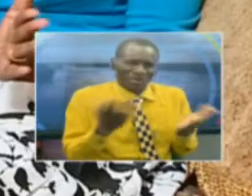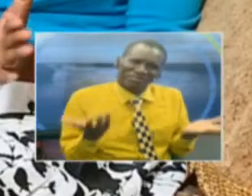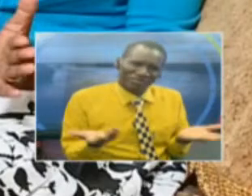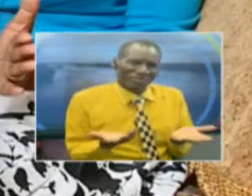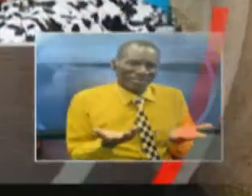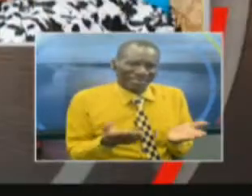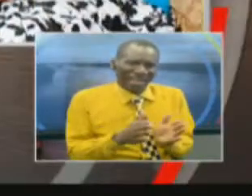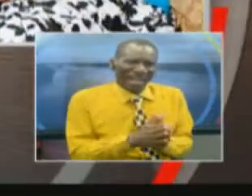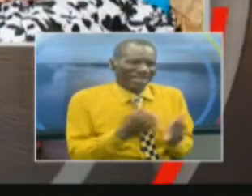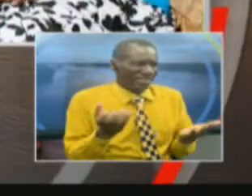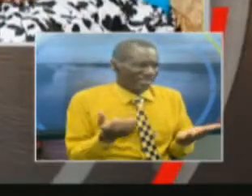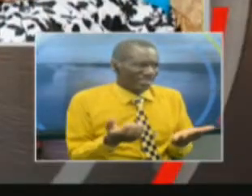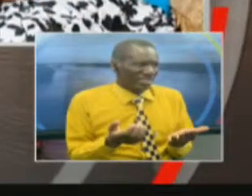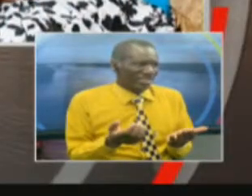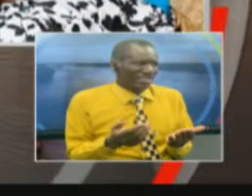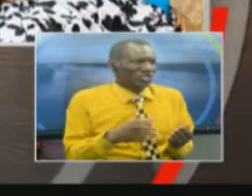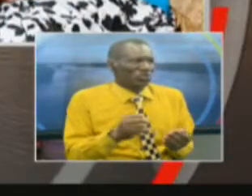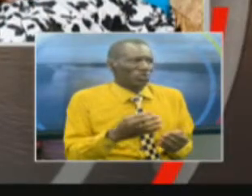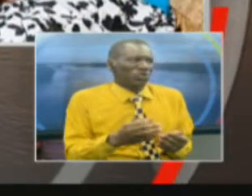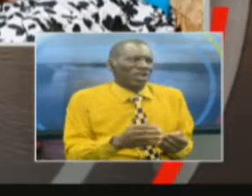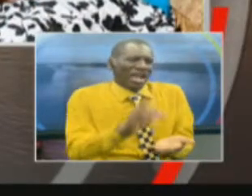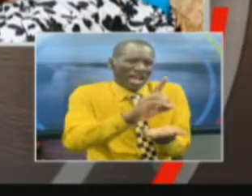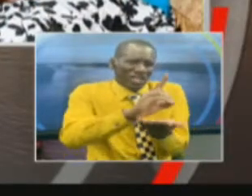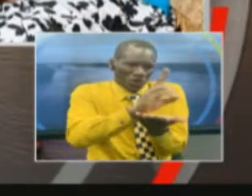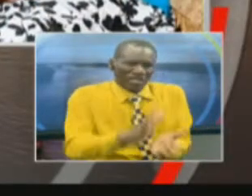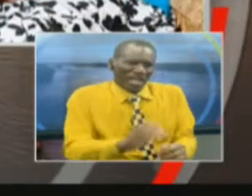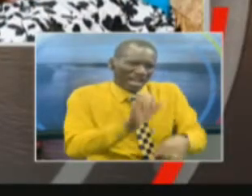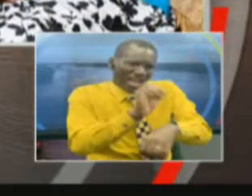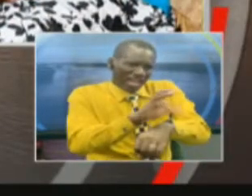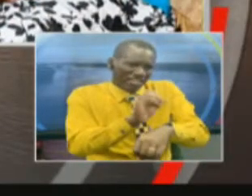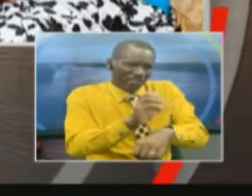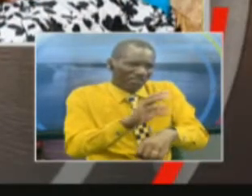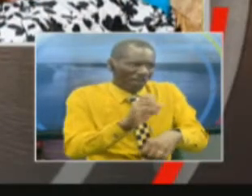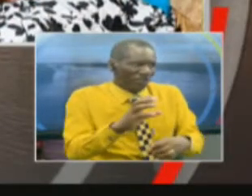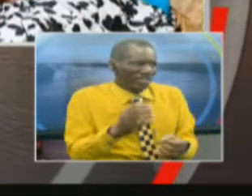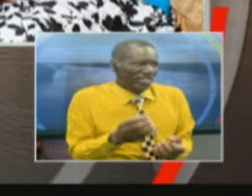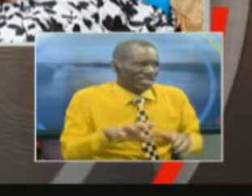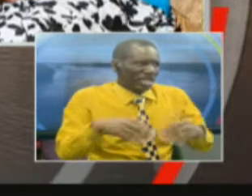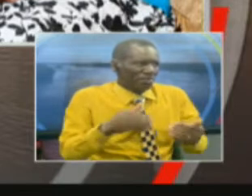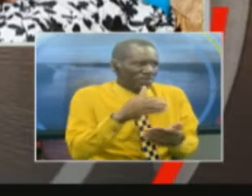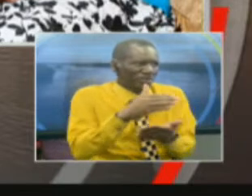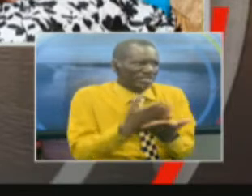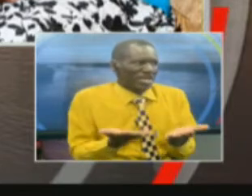And some relative who is a doctor advised on some